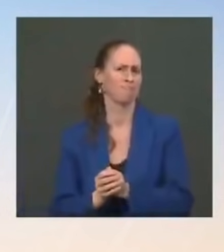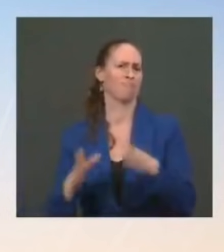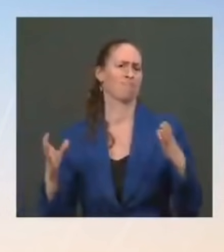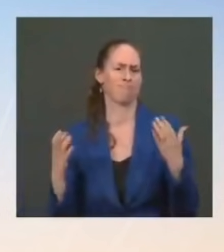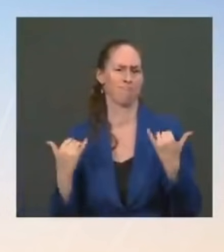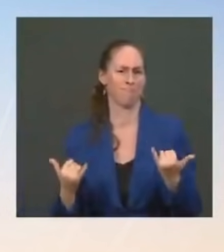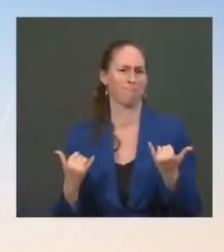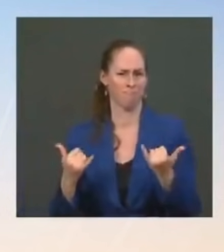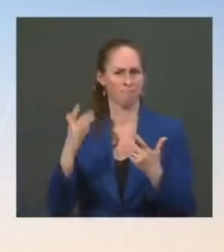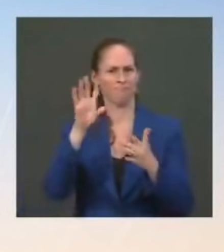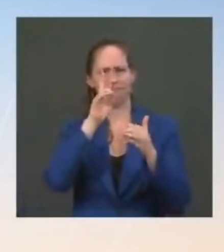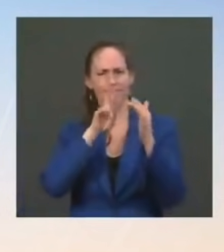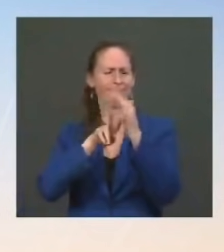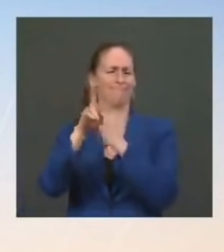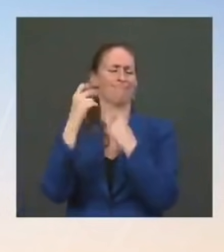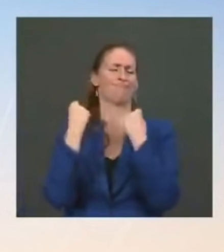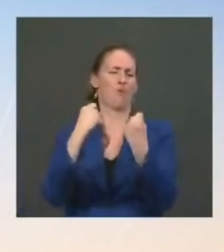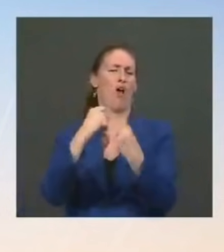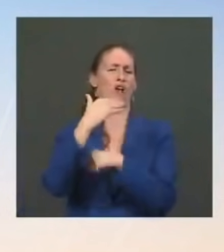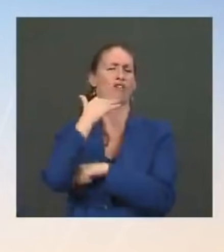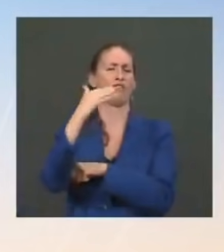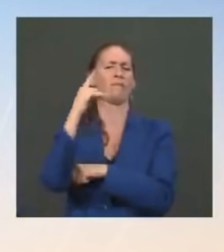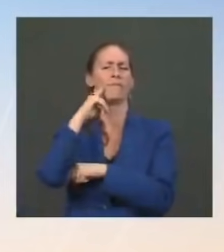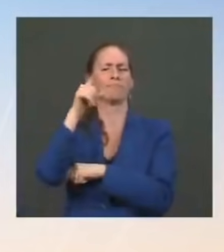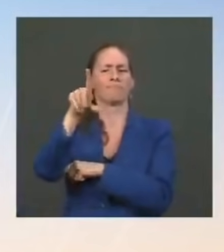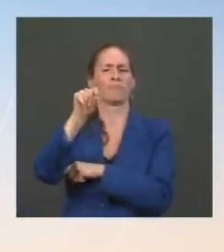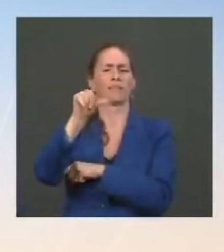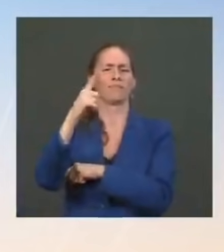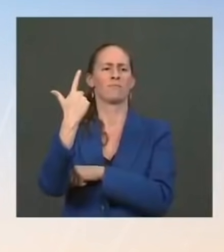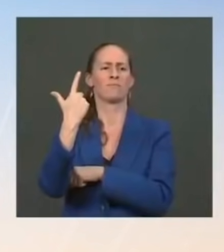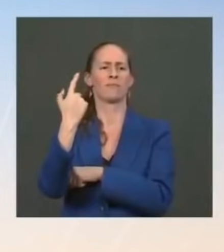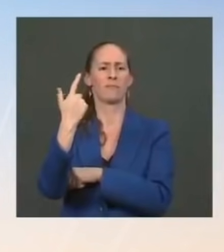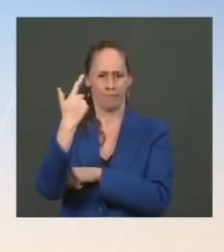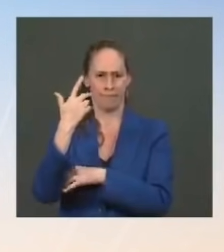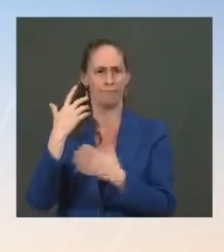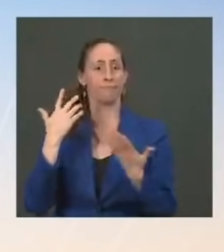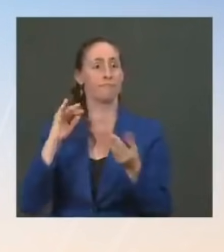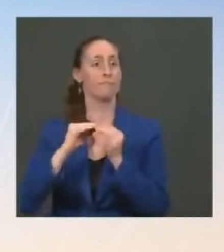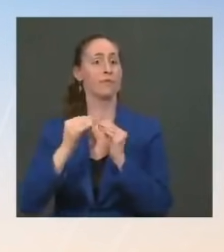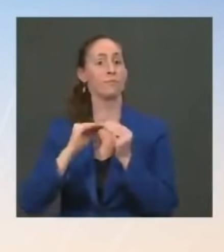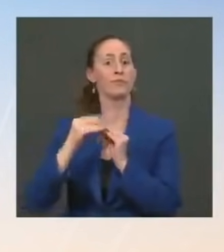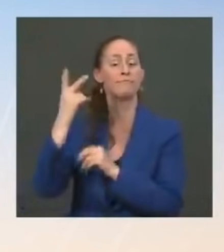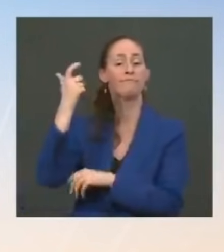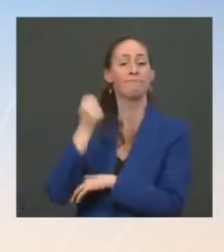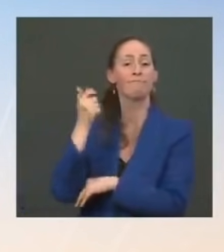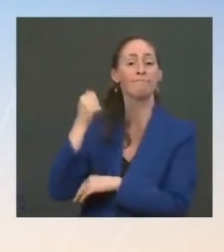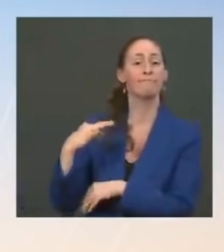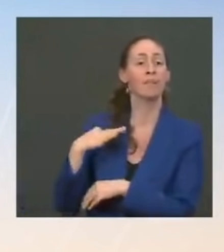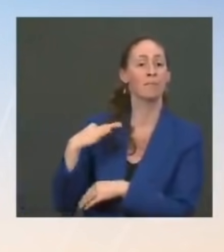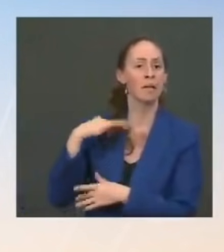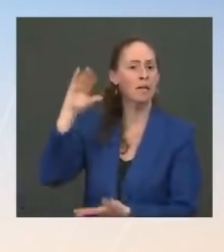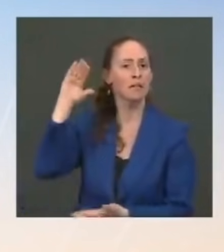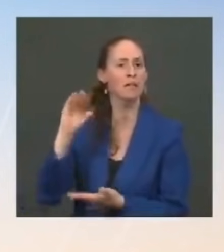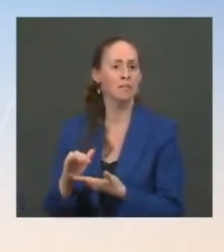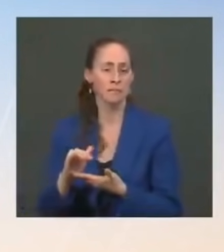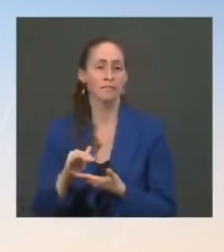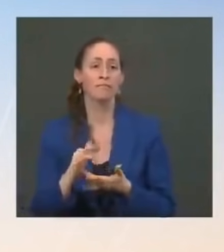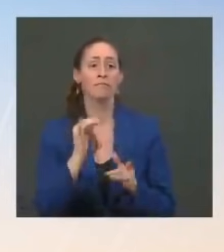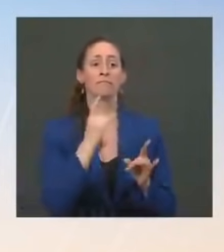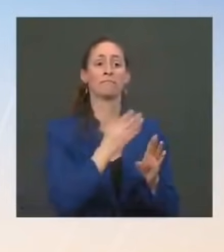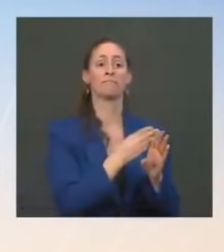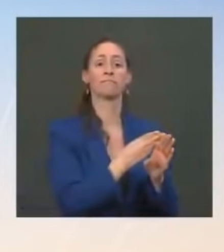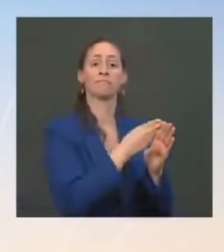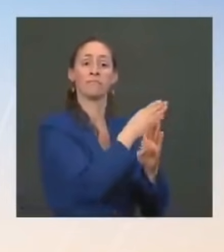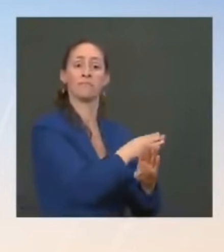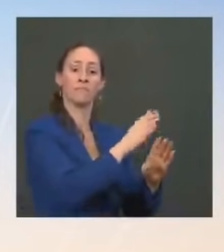than have new unemployment claims. So we're in a different place than where we were before the president